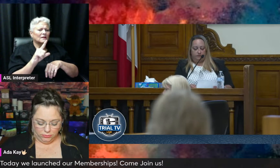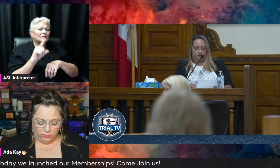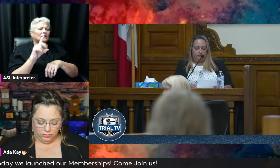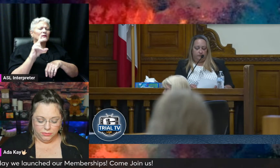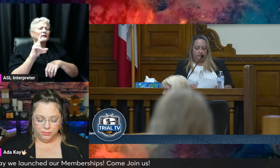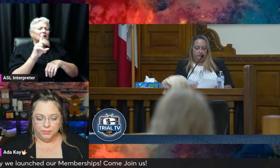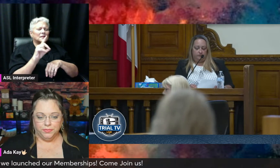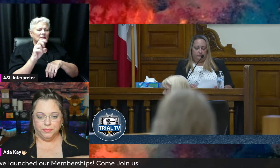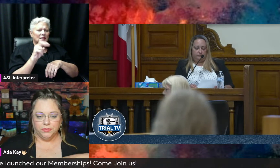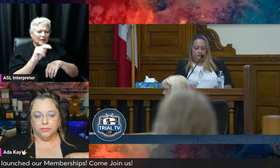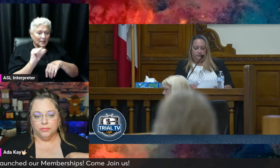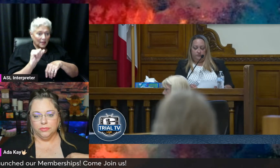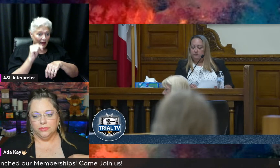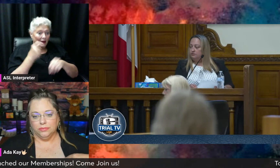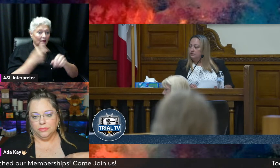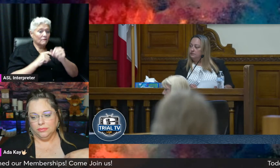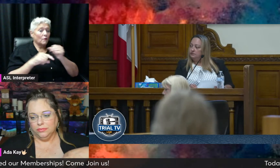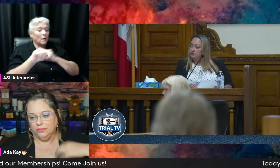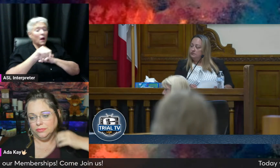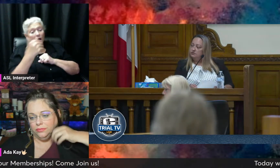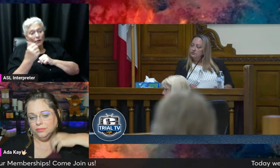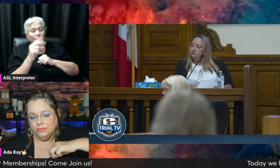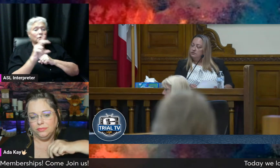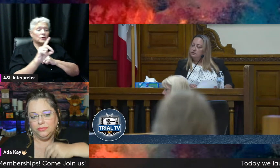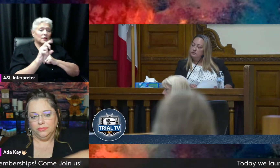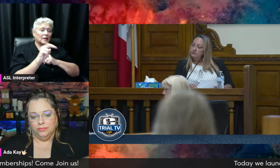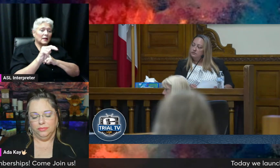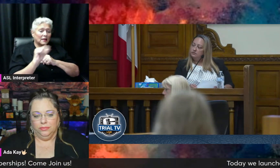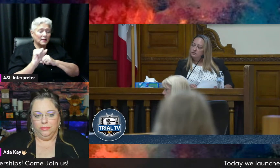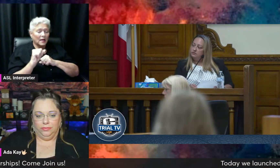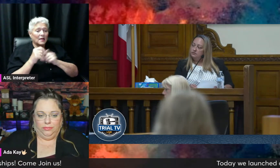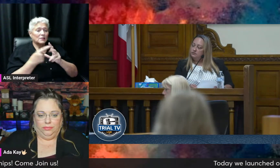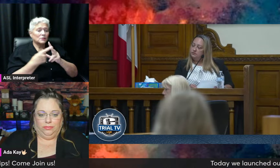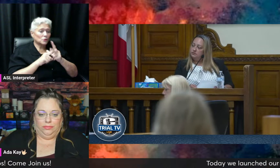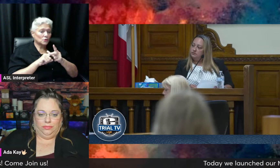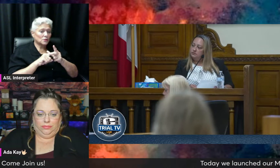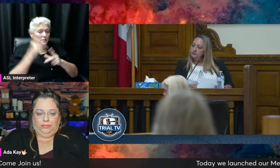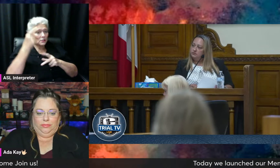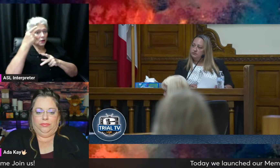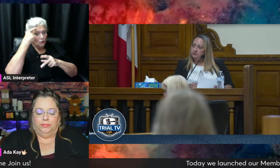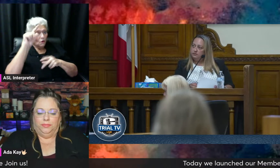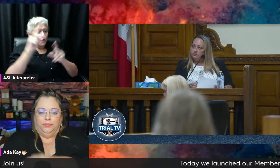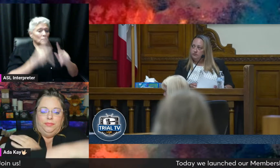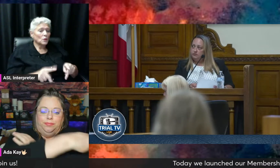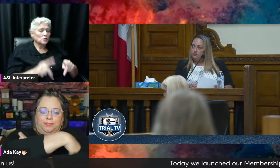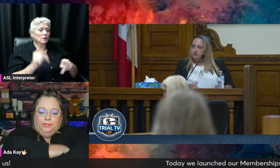from other DNA sources for someone where they live?